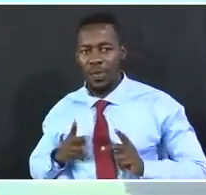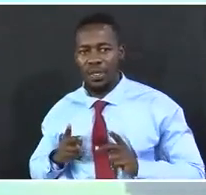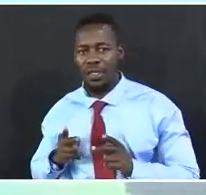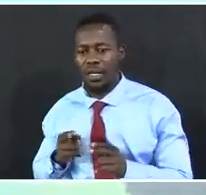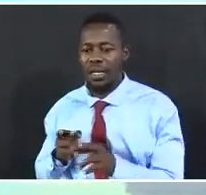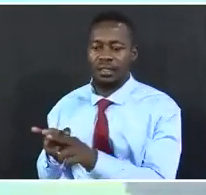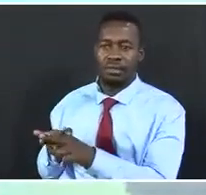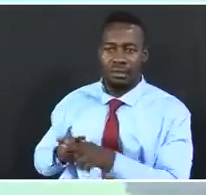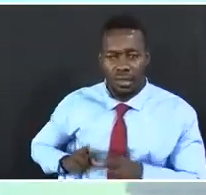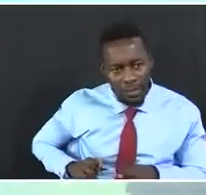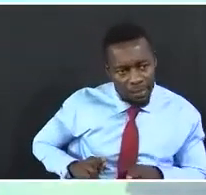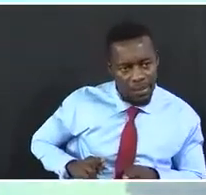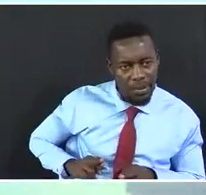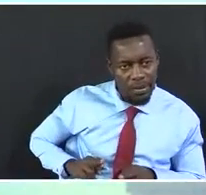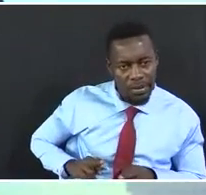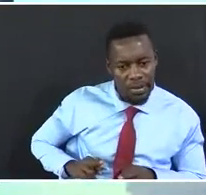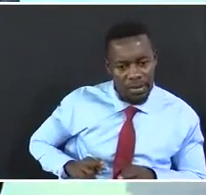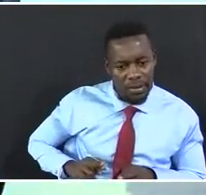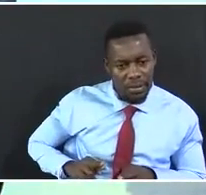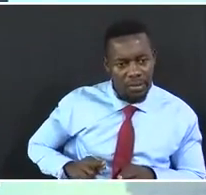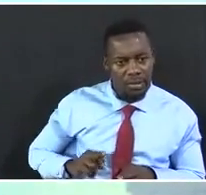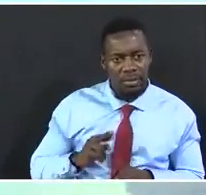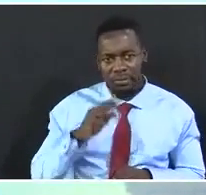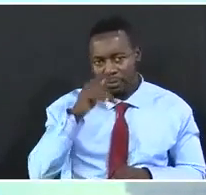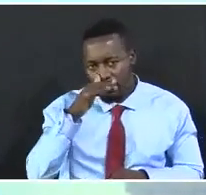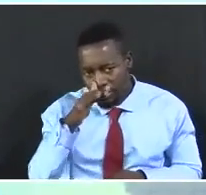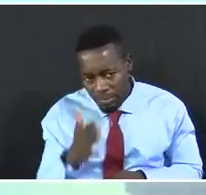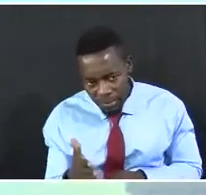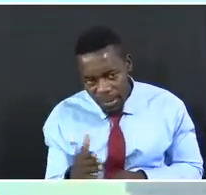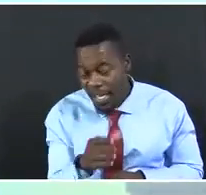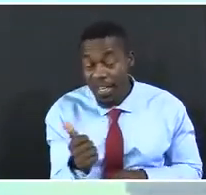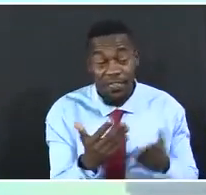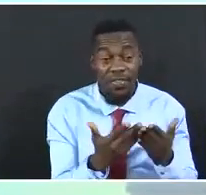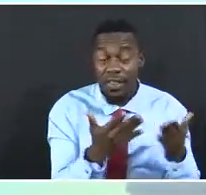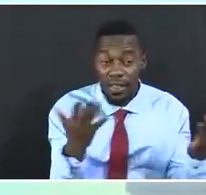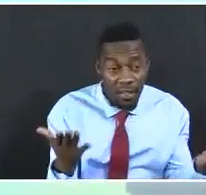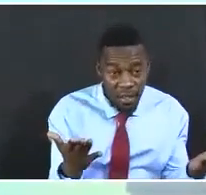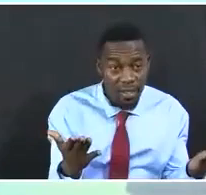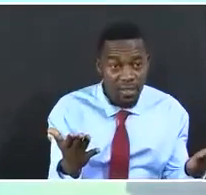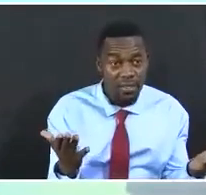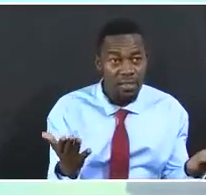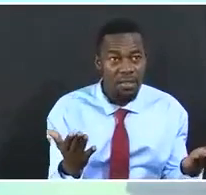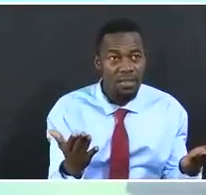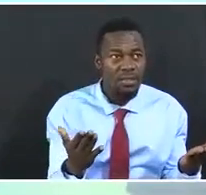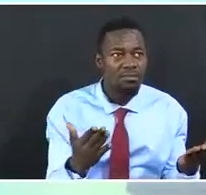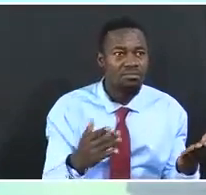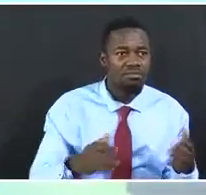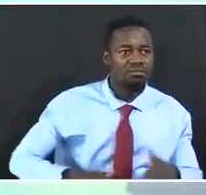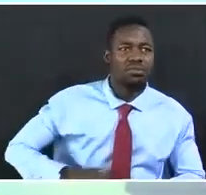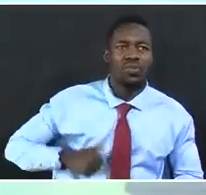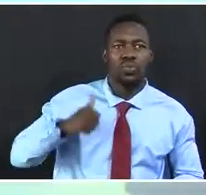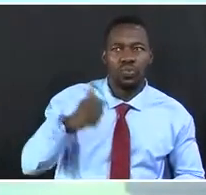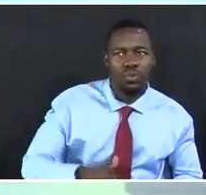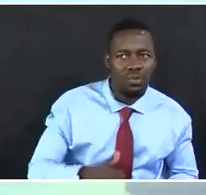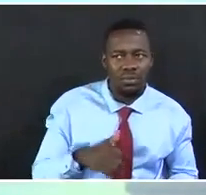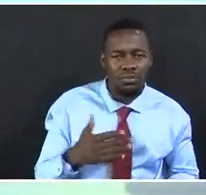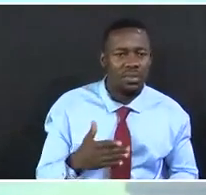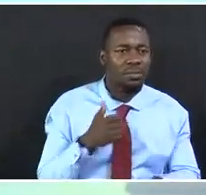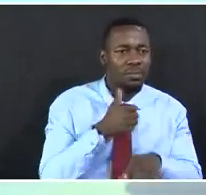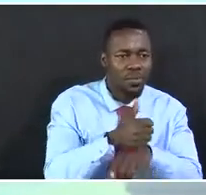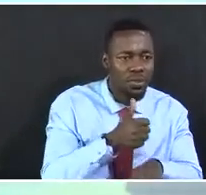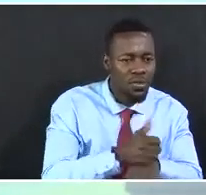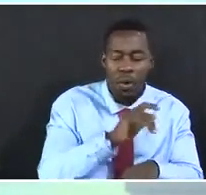about, greed, malice, deceit, envy, slander, arrogance, and folly.